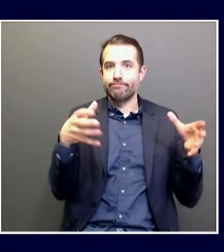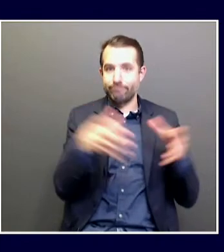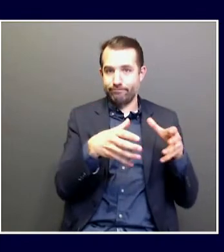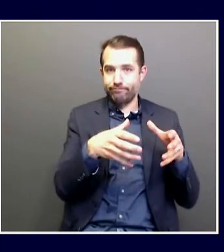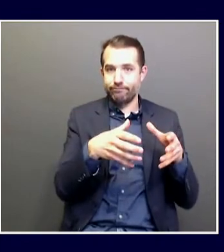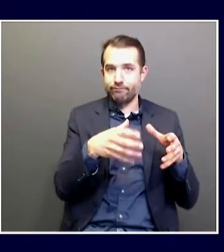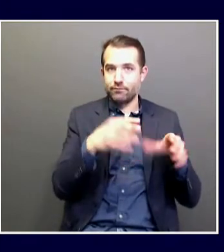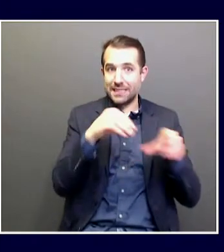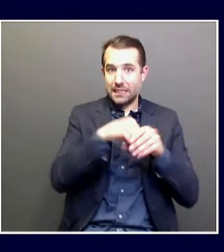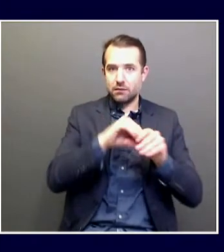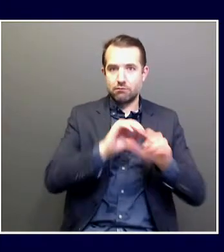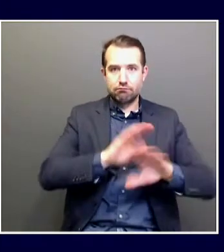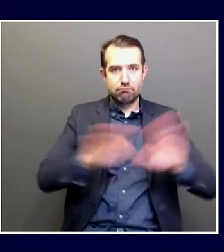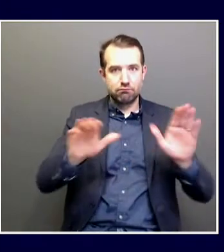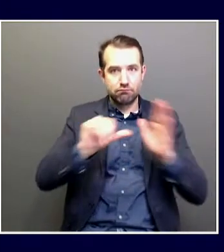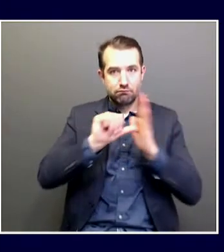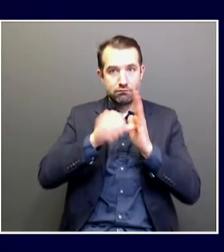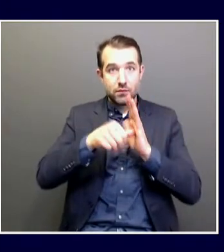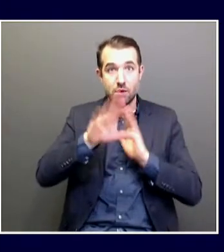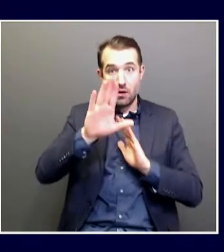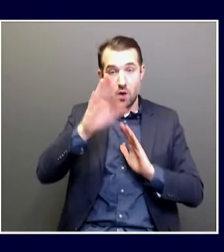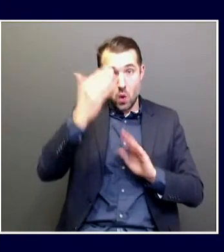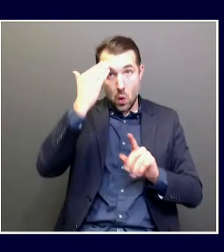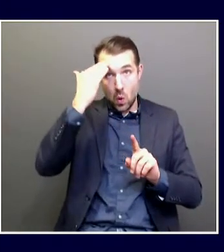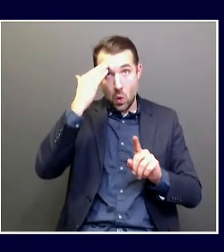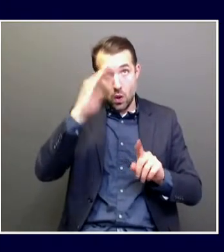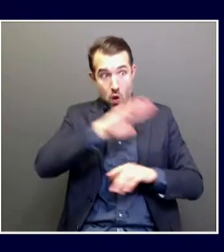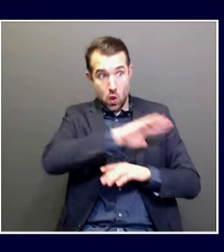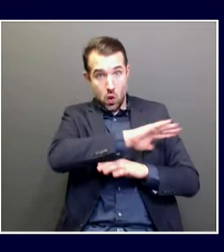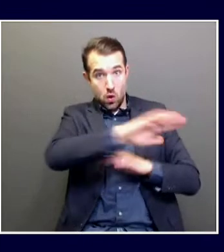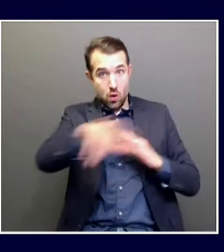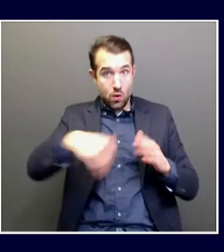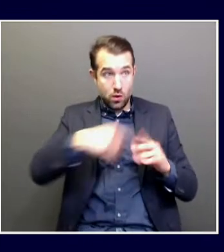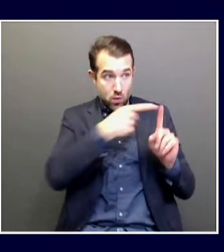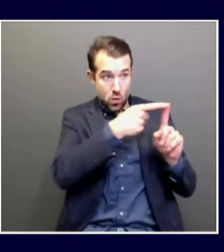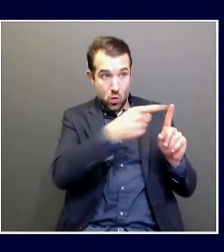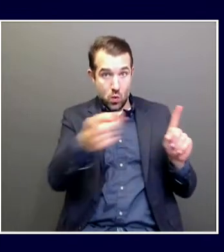But in Maine, many places, many municipal meetings are